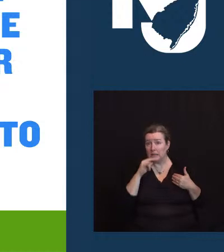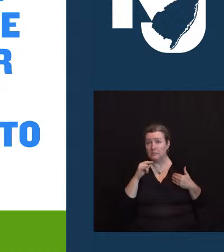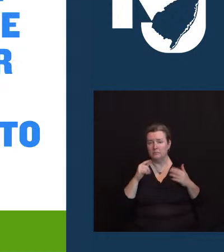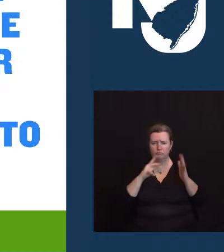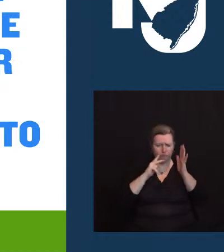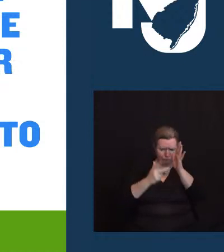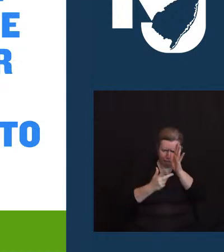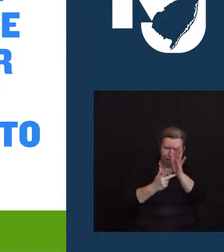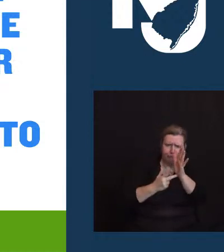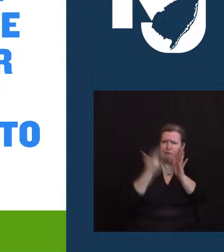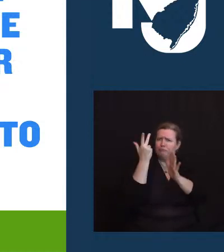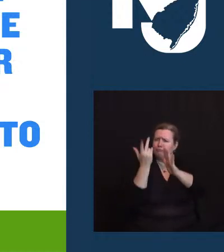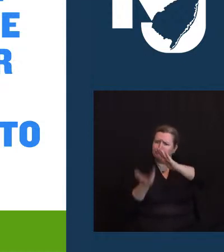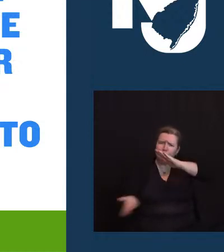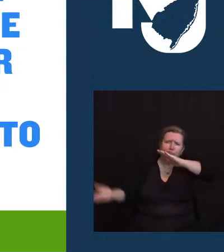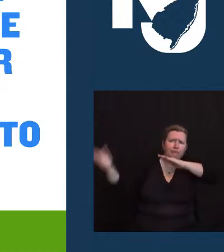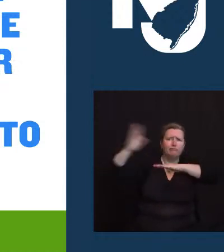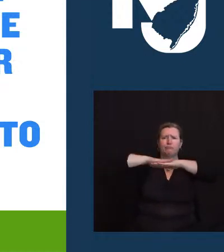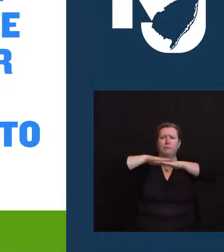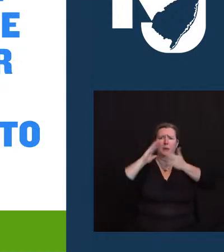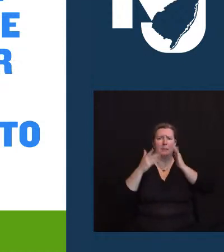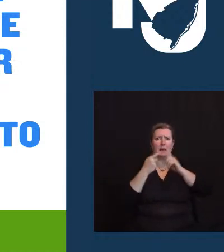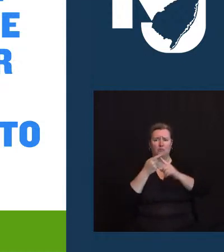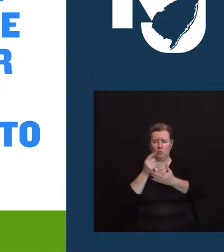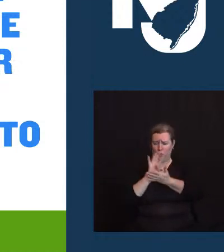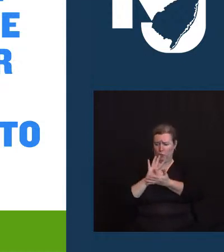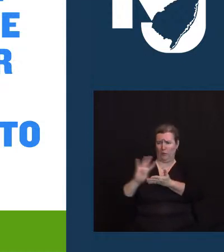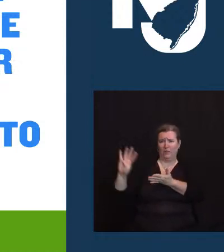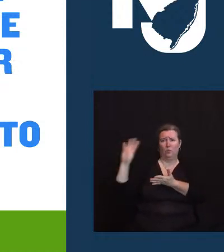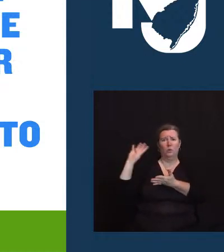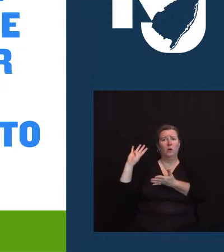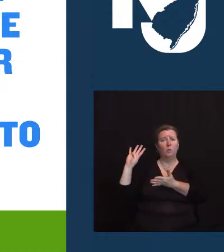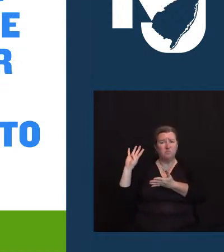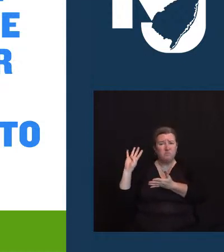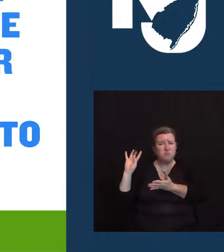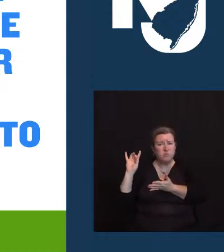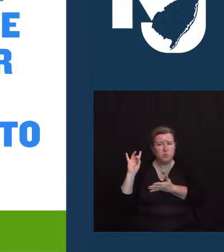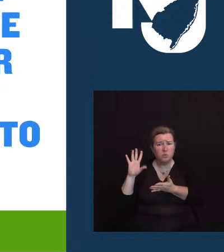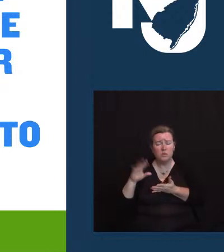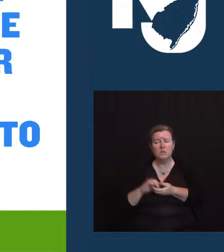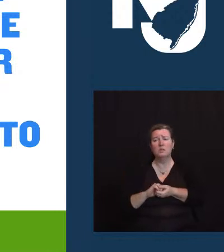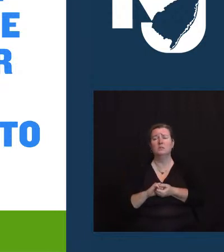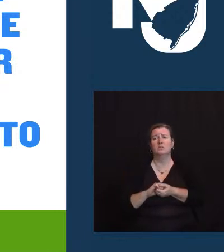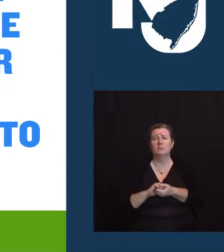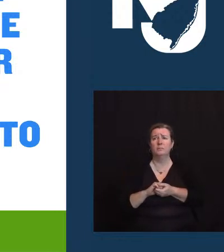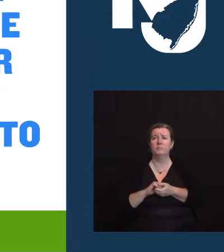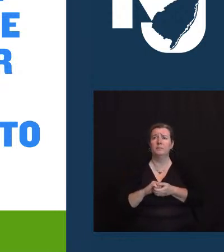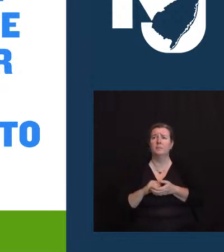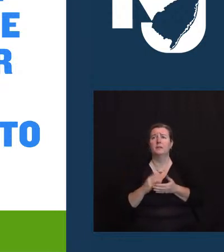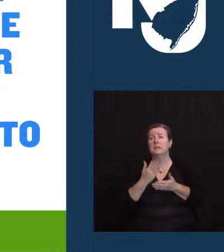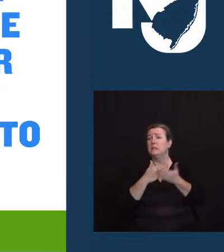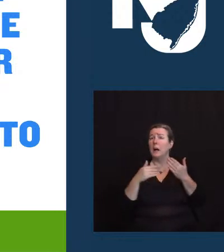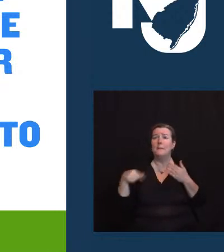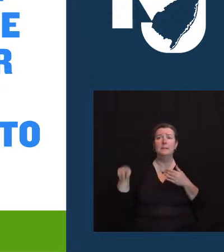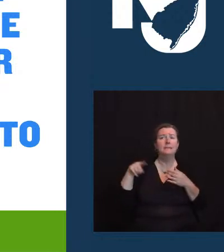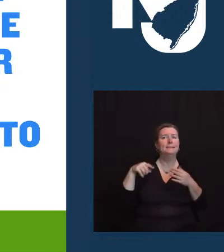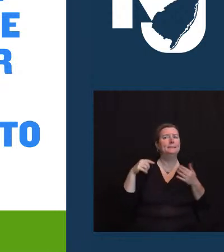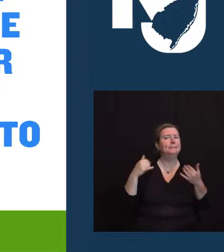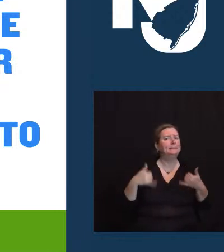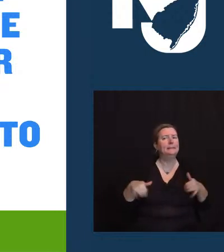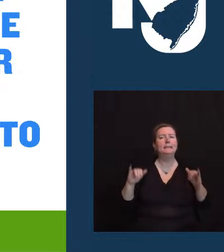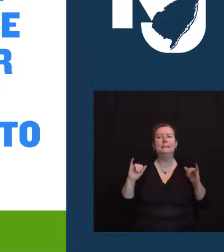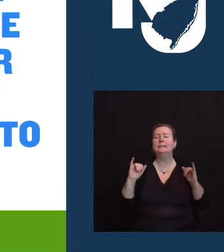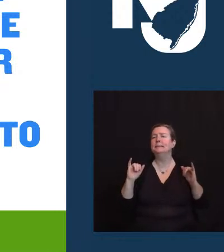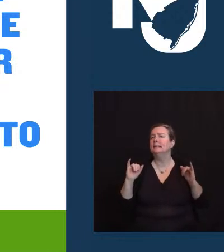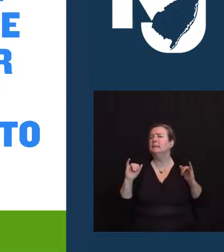state right now, 13 confirmed, 7 PUI. Yet some continue to mistakenly and dangerously